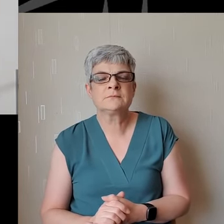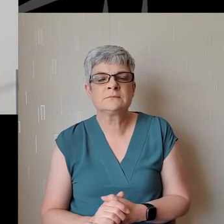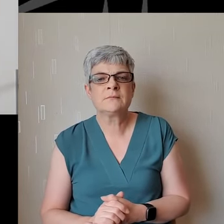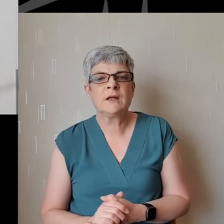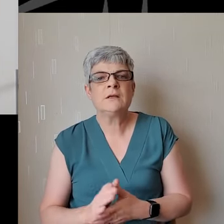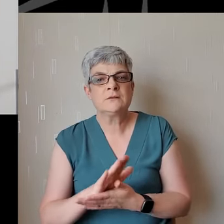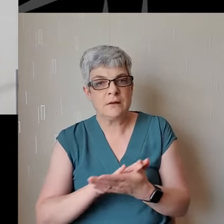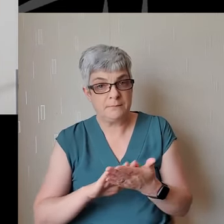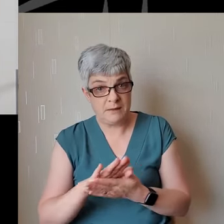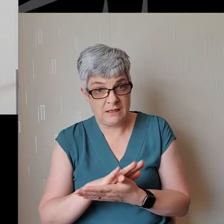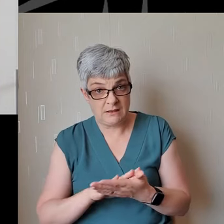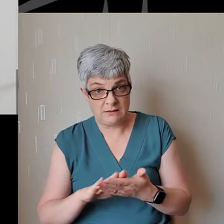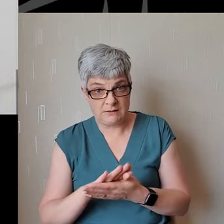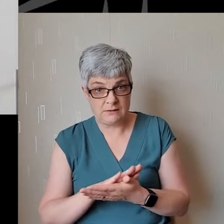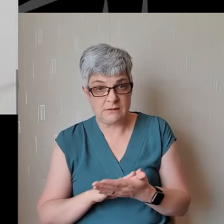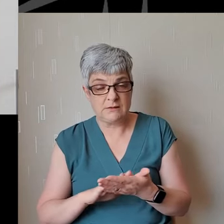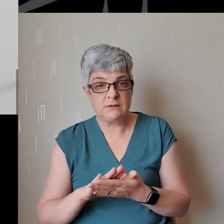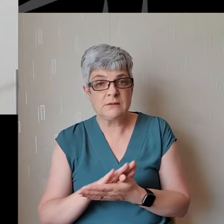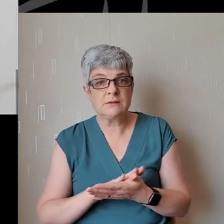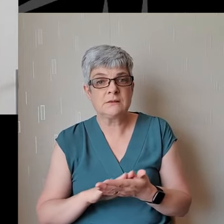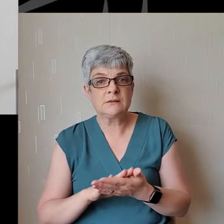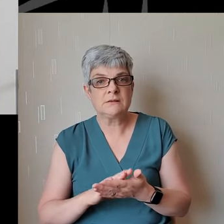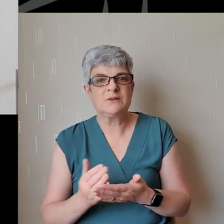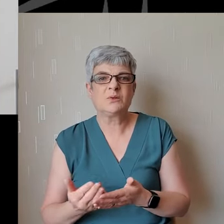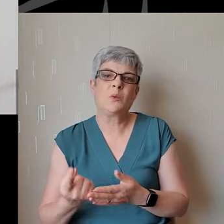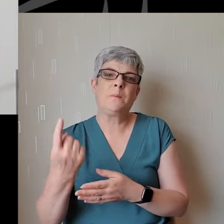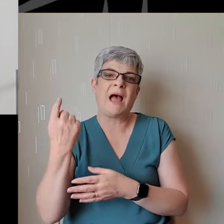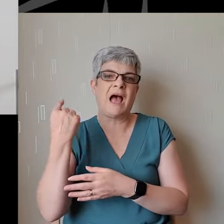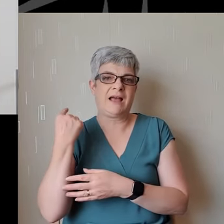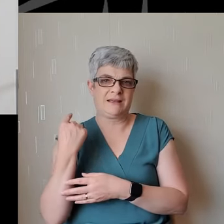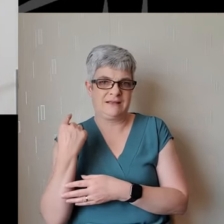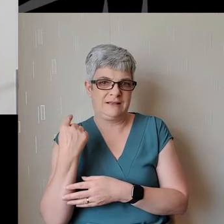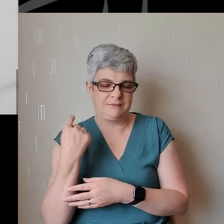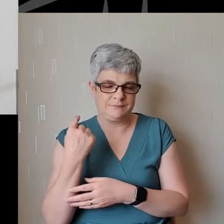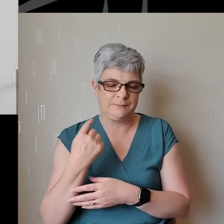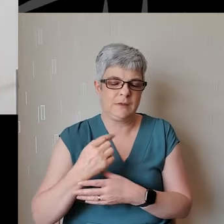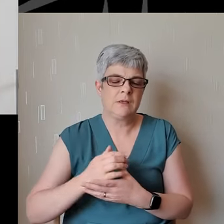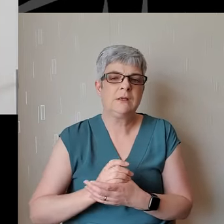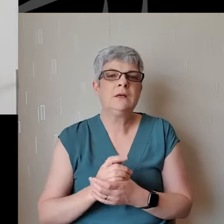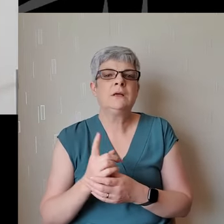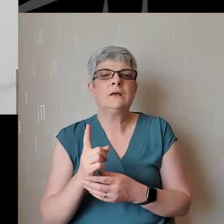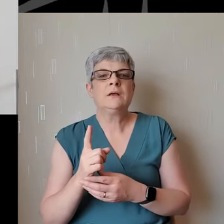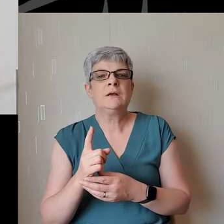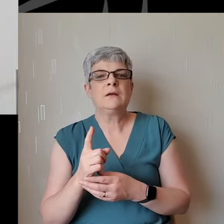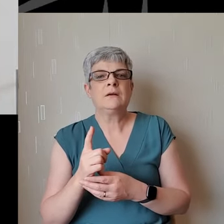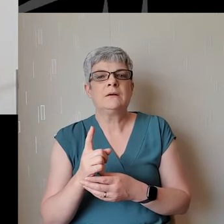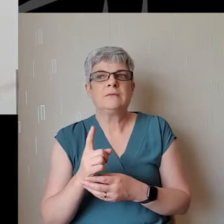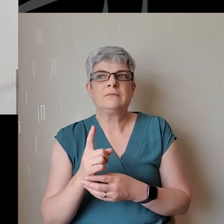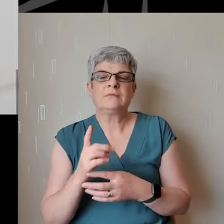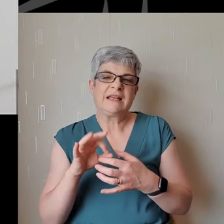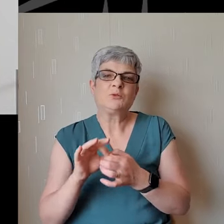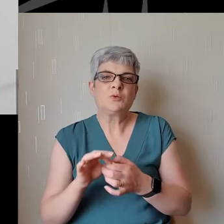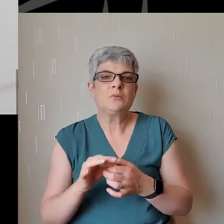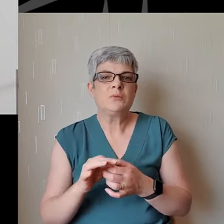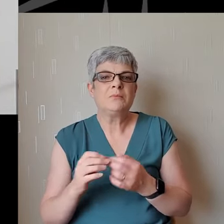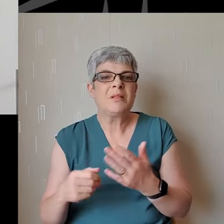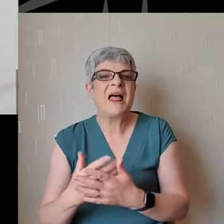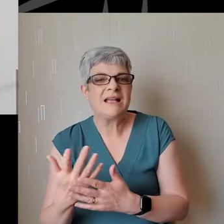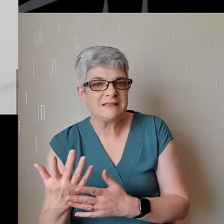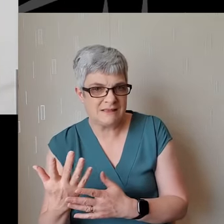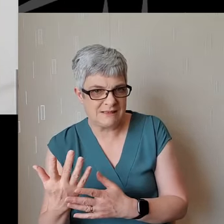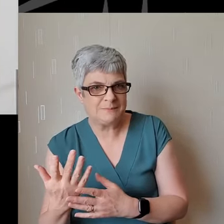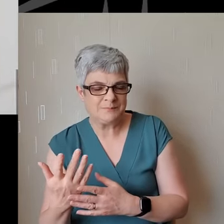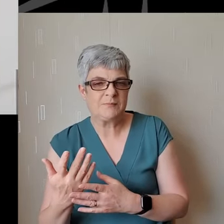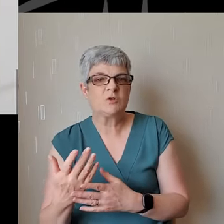So that, to go back for a moment to the illustration of plants, the way